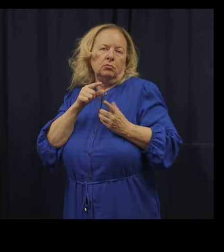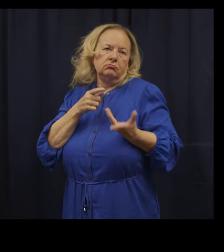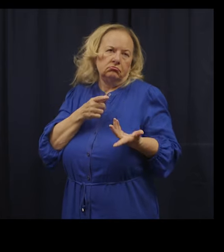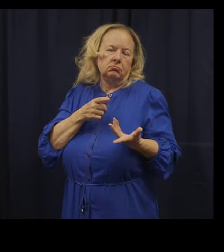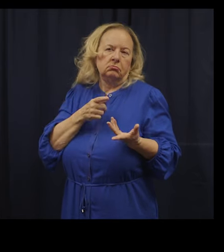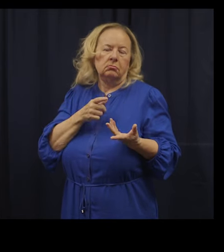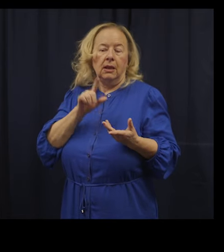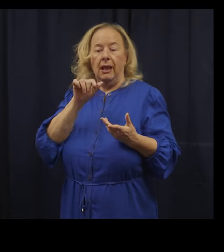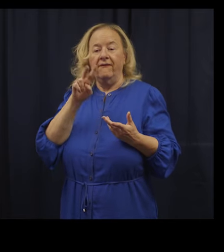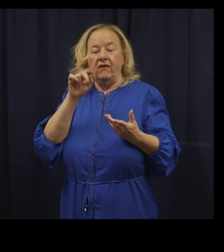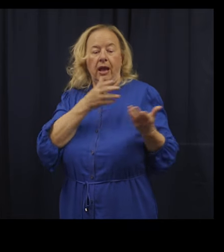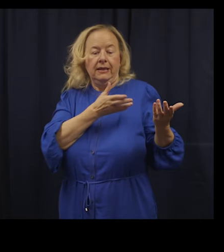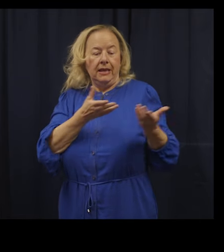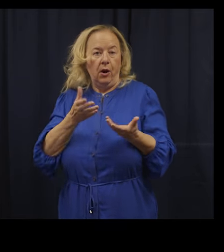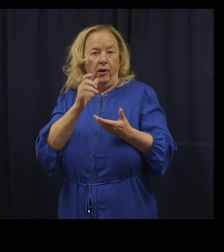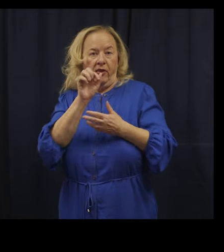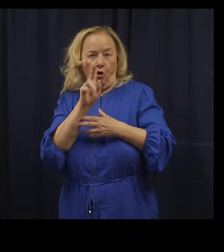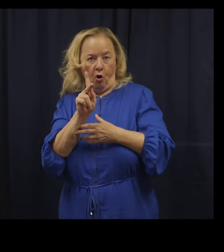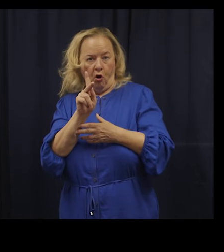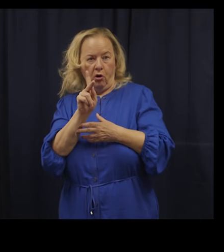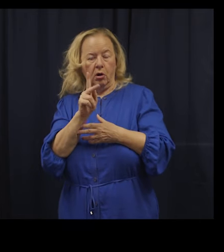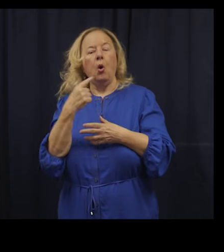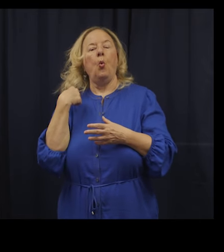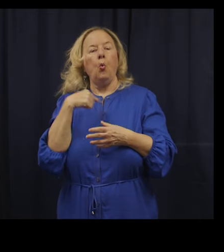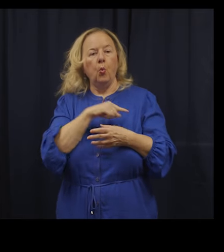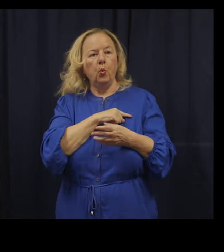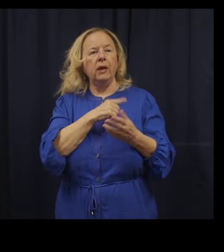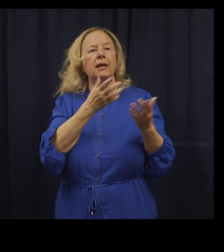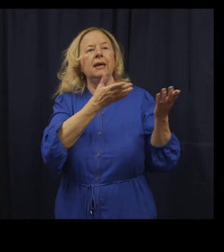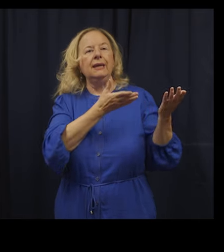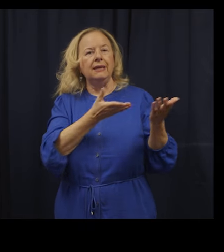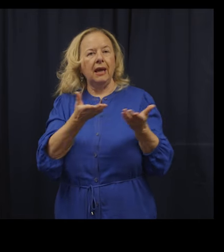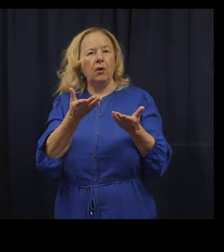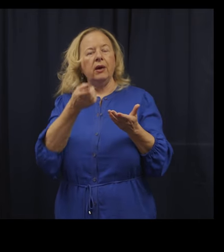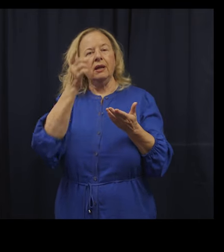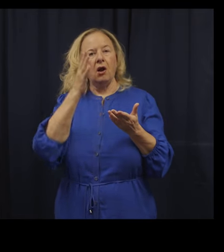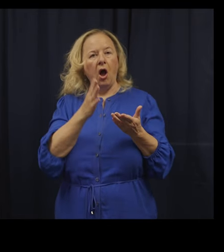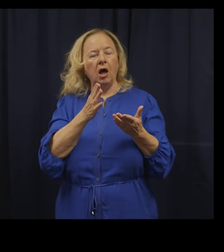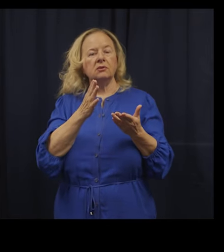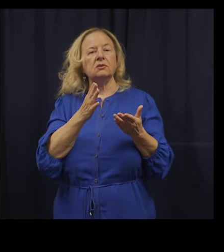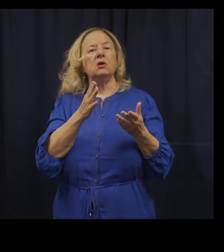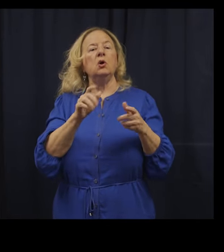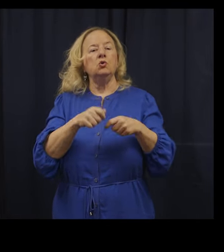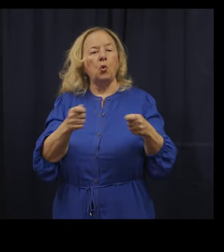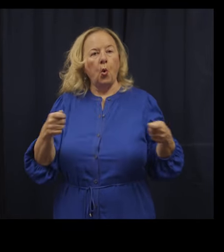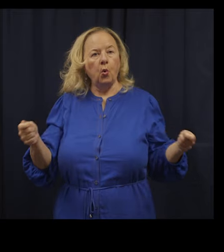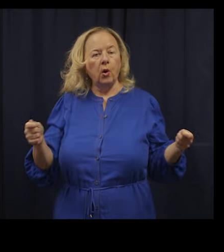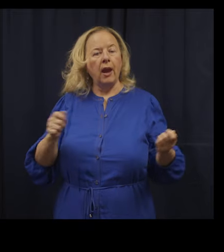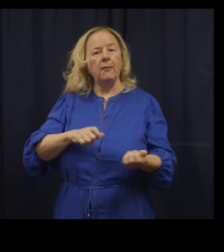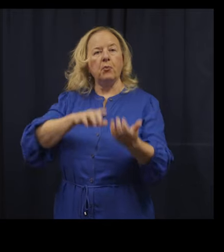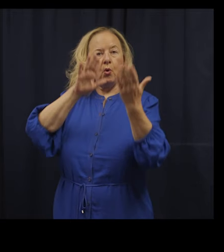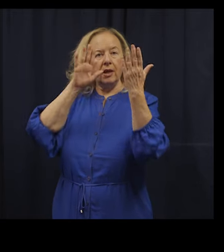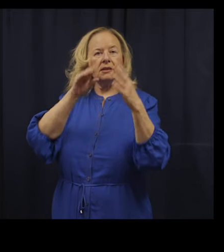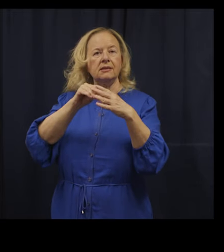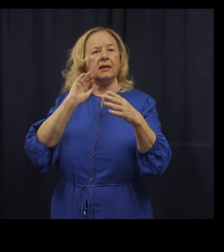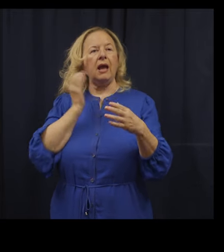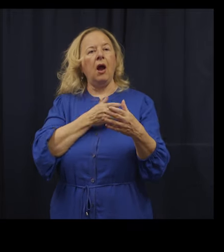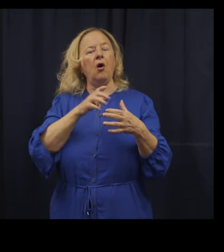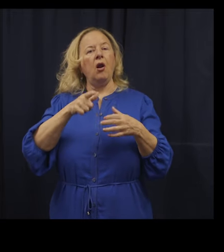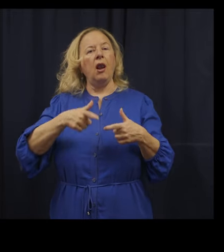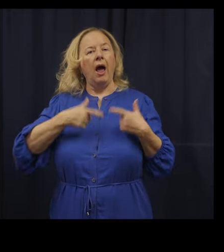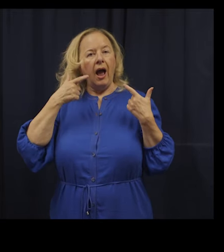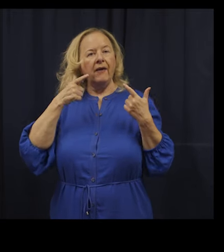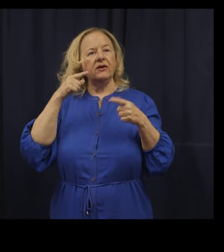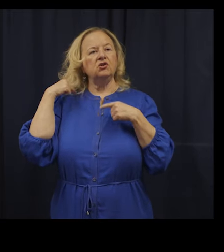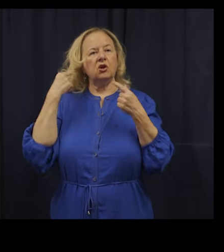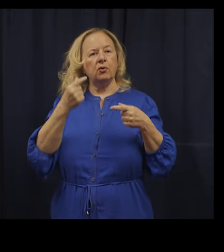as the Levites carried the ark, we carry God's Torah and presence in our lives and in our generations.